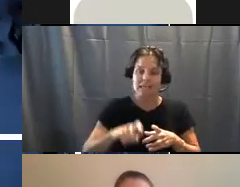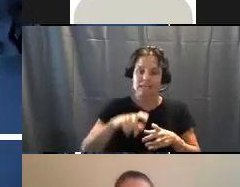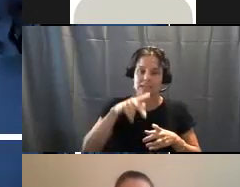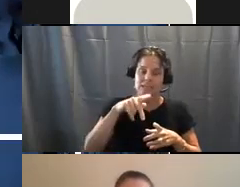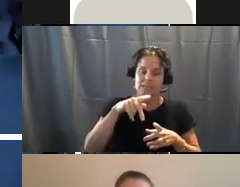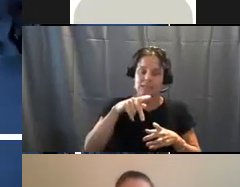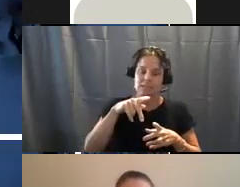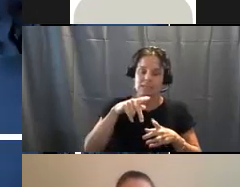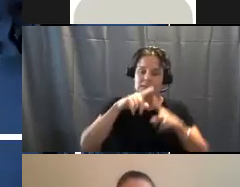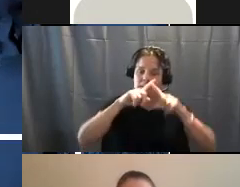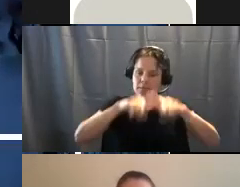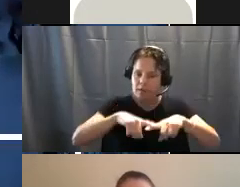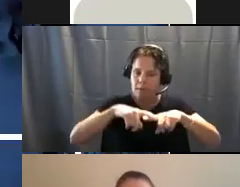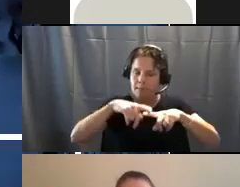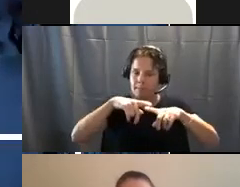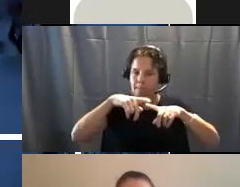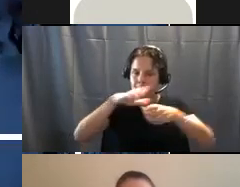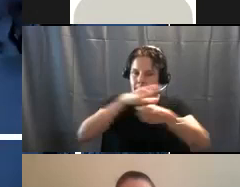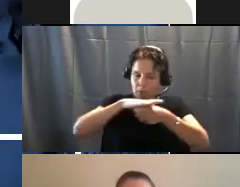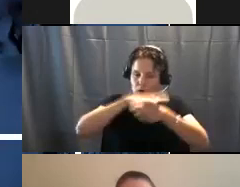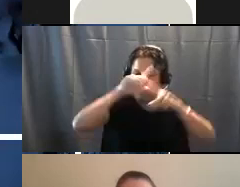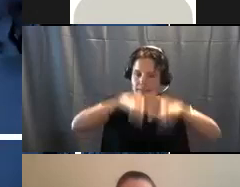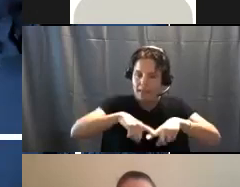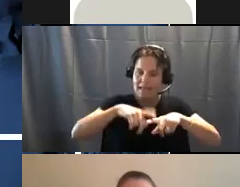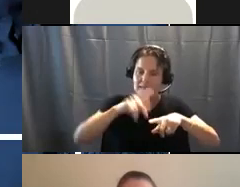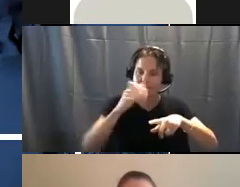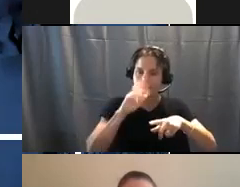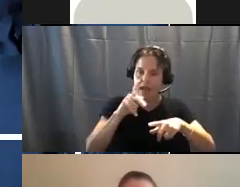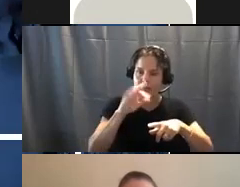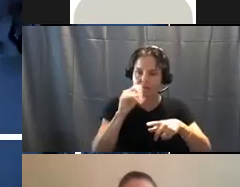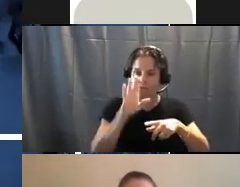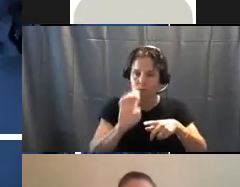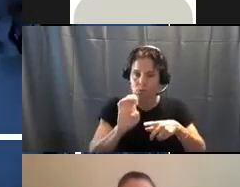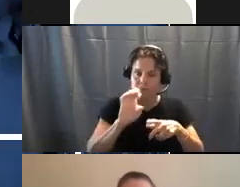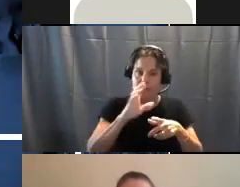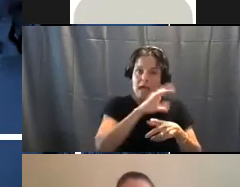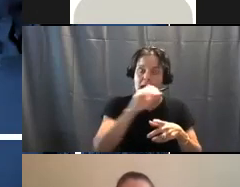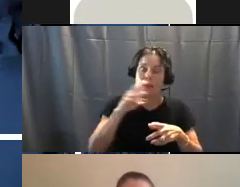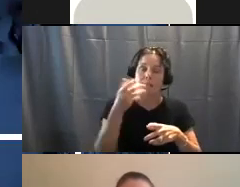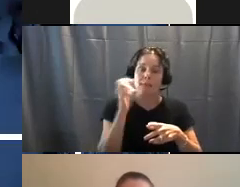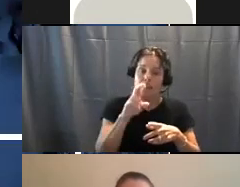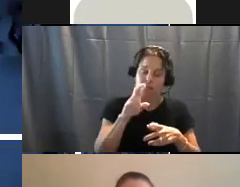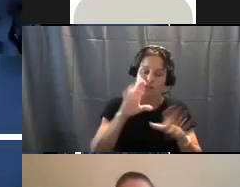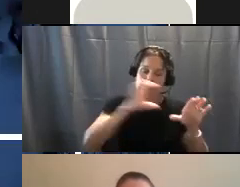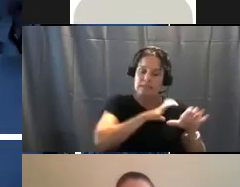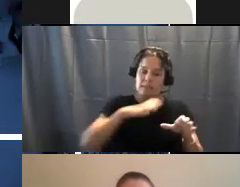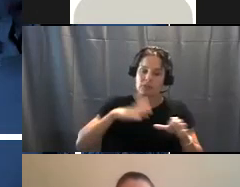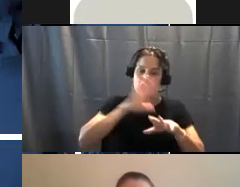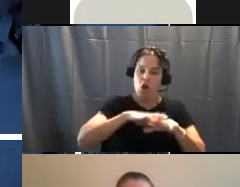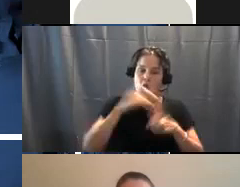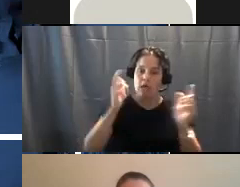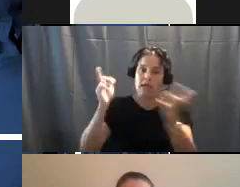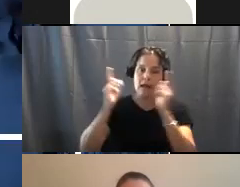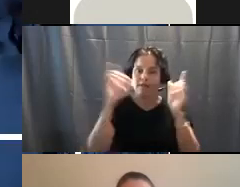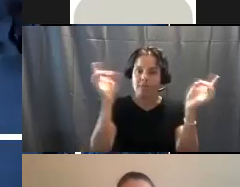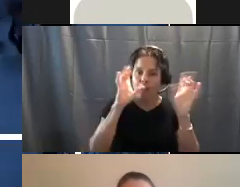Force and is a member of the Mayor's Commission on Gun Violence, the Johns Hopkins Center for Health Security's Expert Advisory